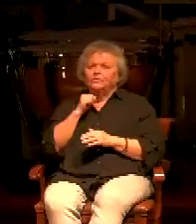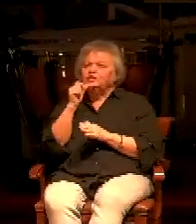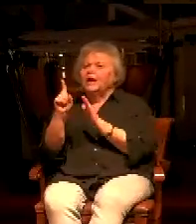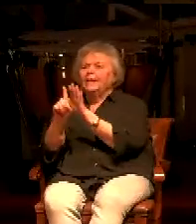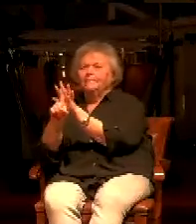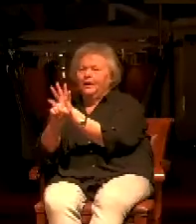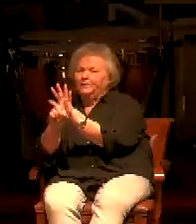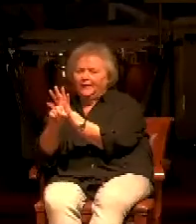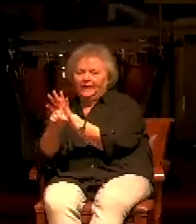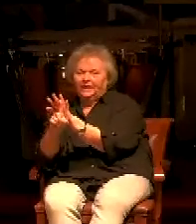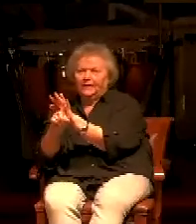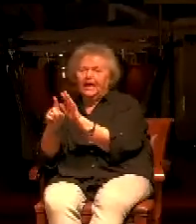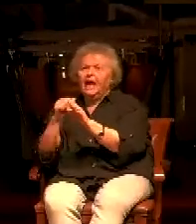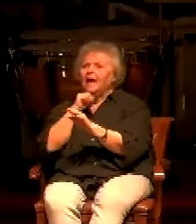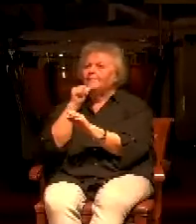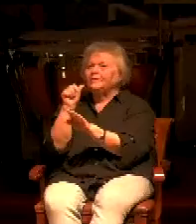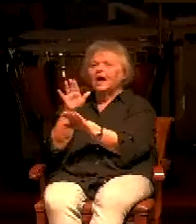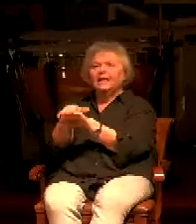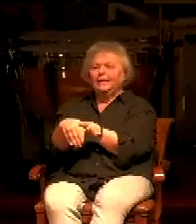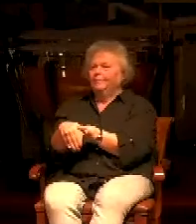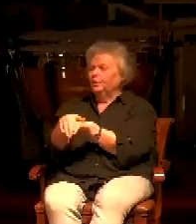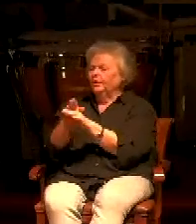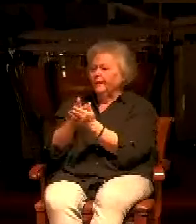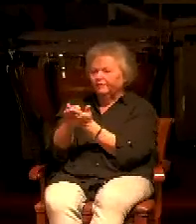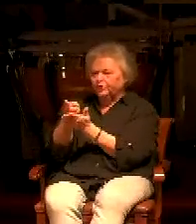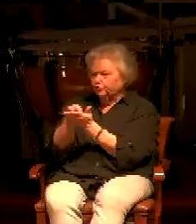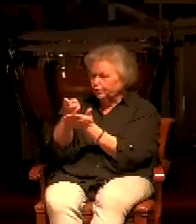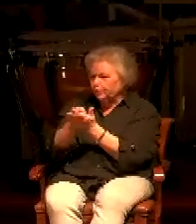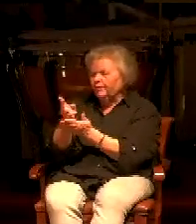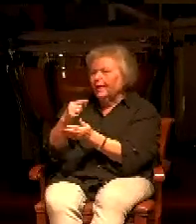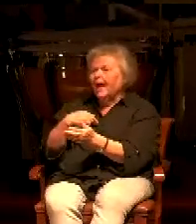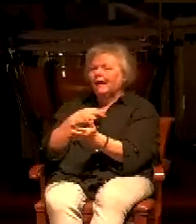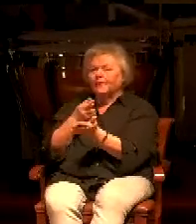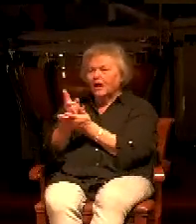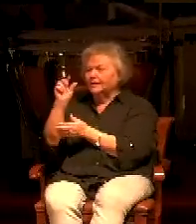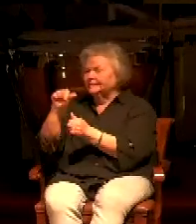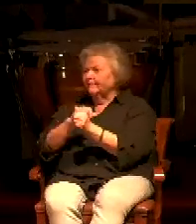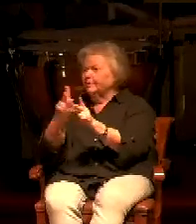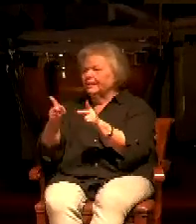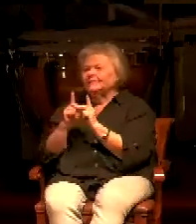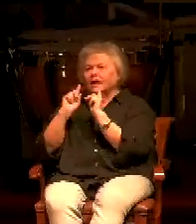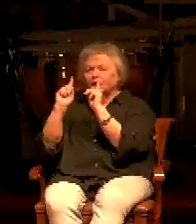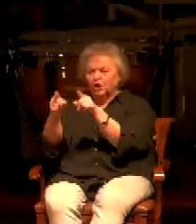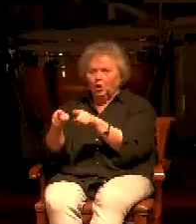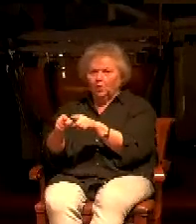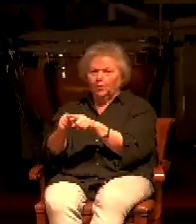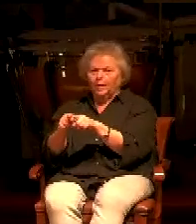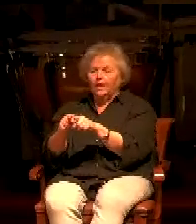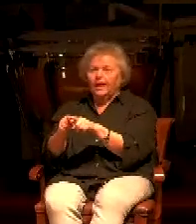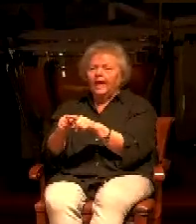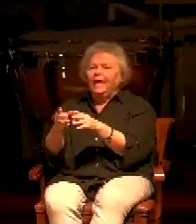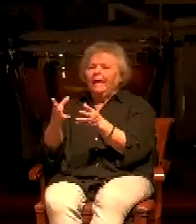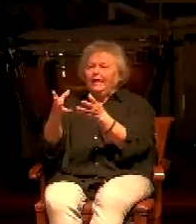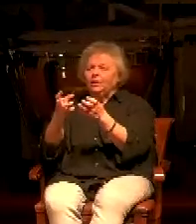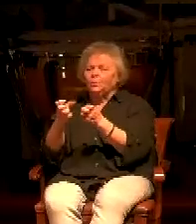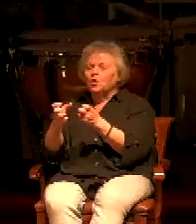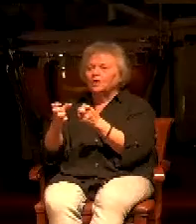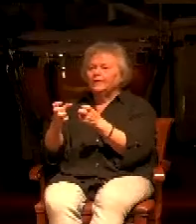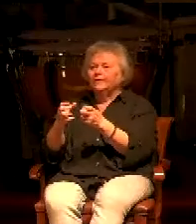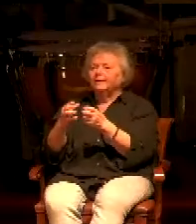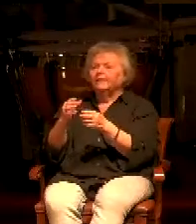not a hypocrite of the truth and lies. I tell the truth everywhere I go." He pulls the attention to him. Why? Because notice what he does.